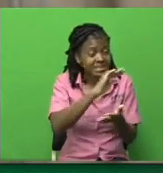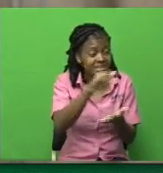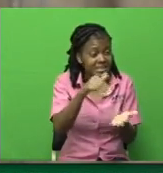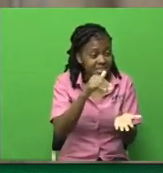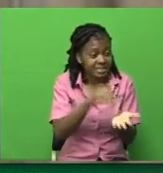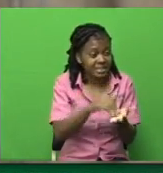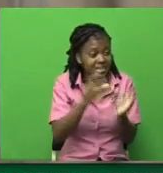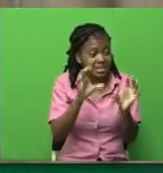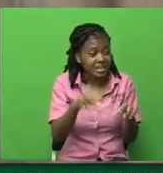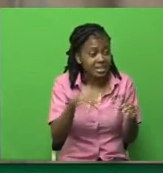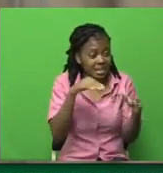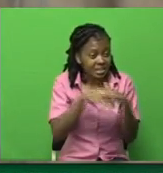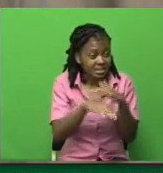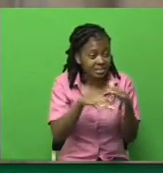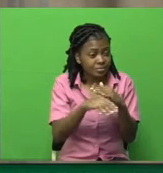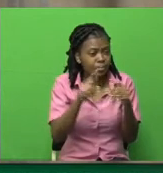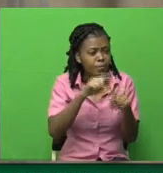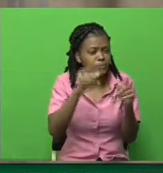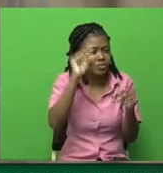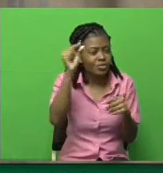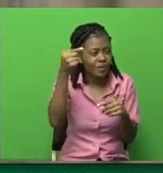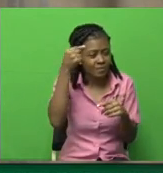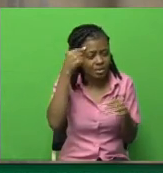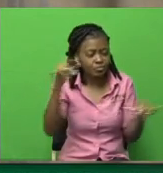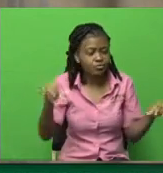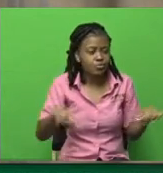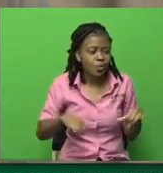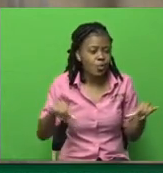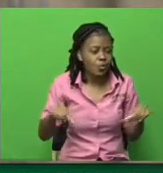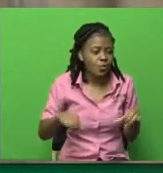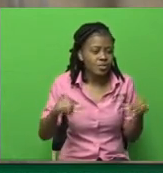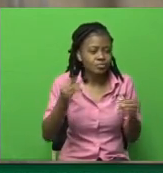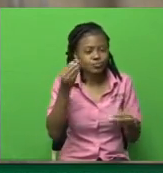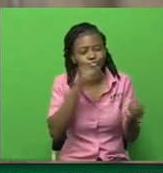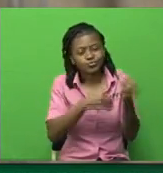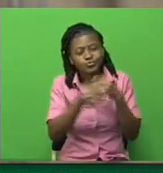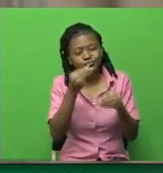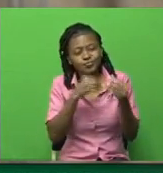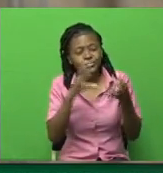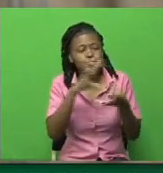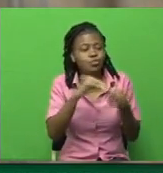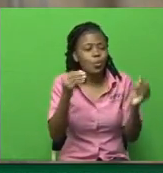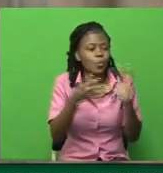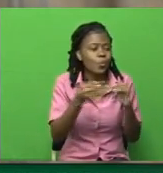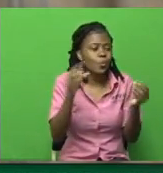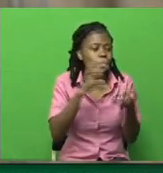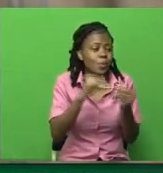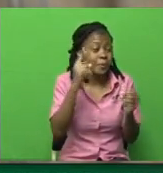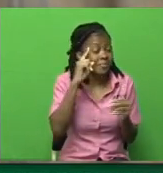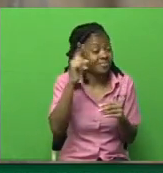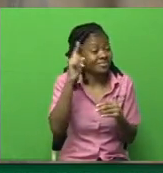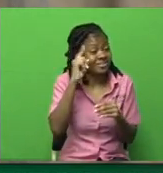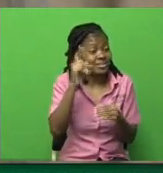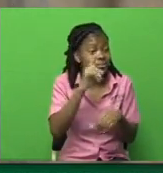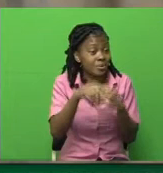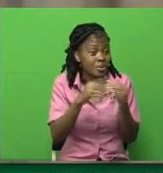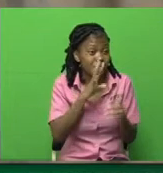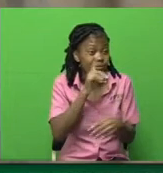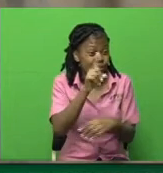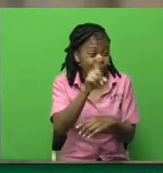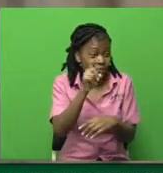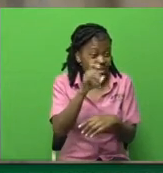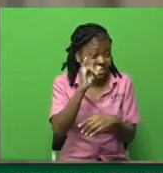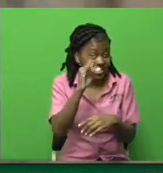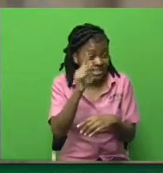yet this government comes with Foolery and Mama guy hogwash when they speak about 100 ICT access